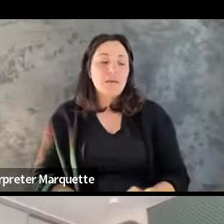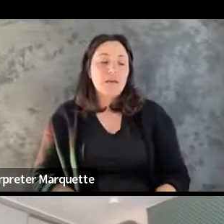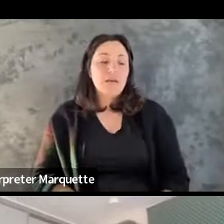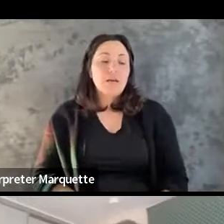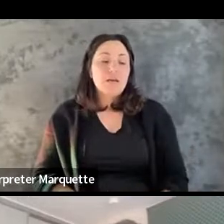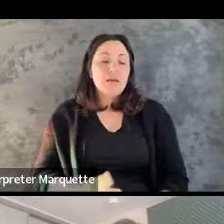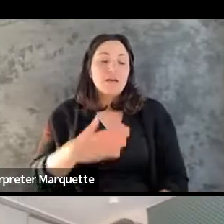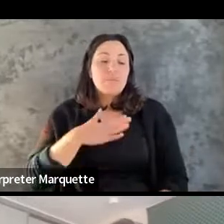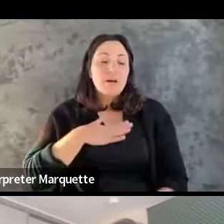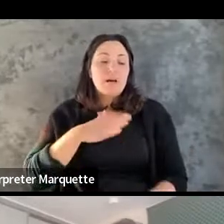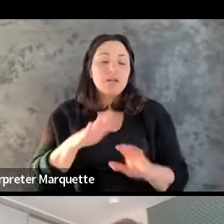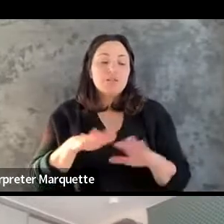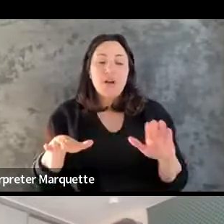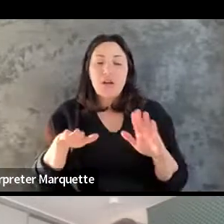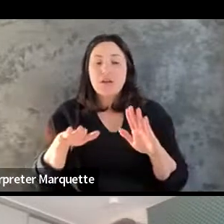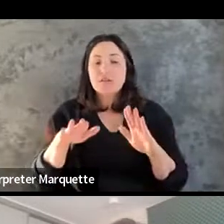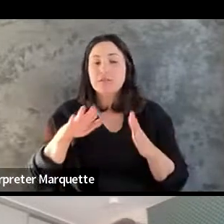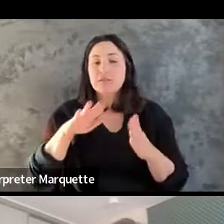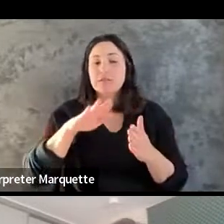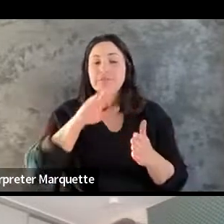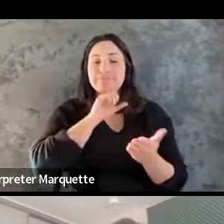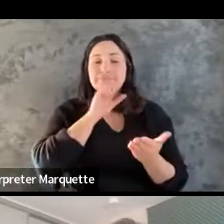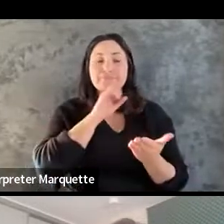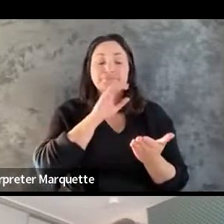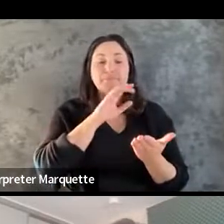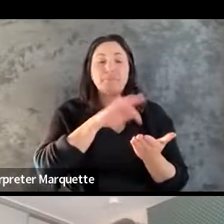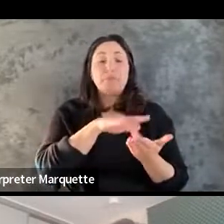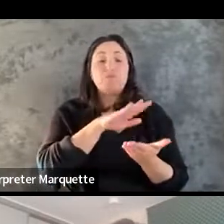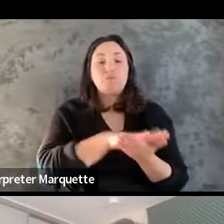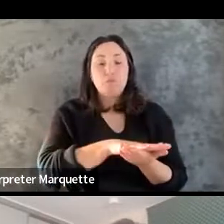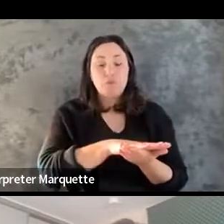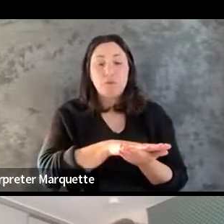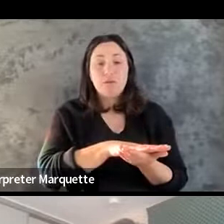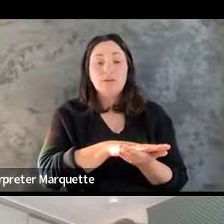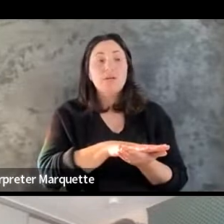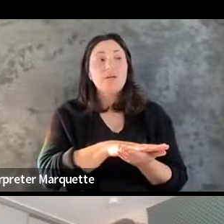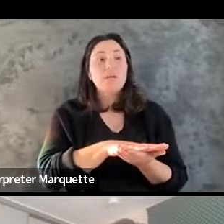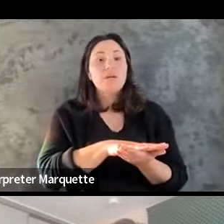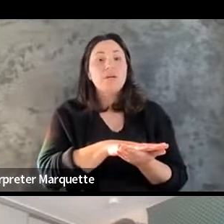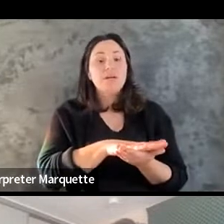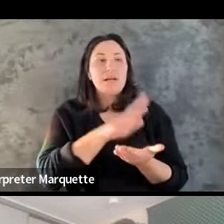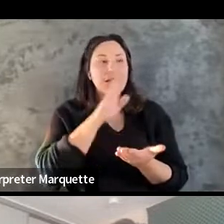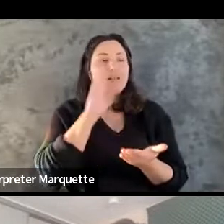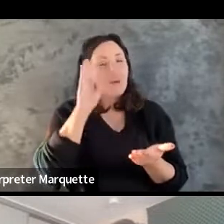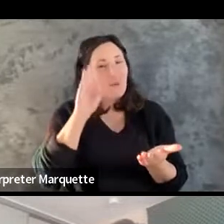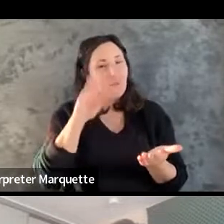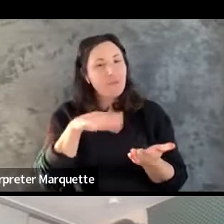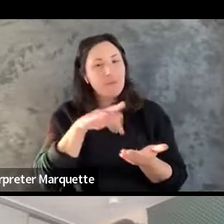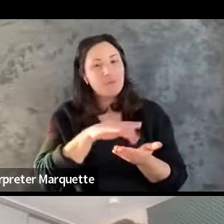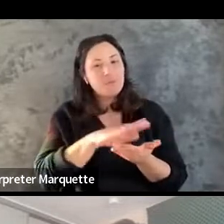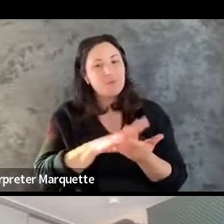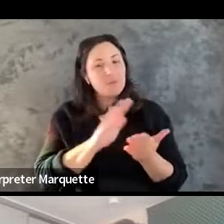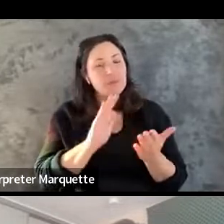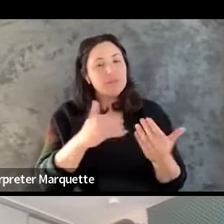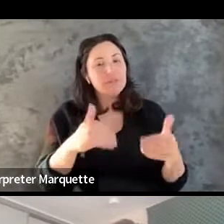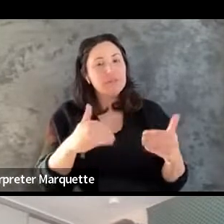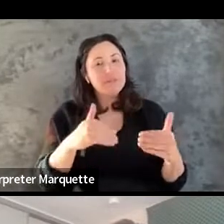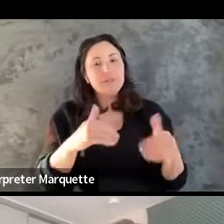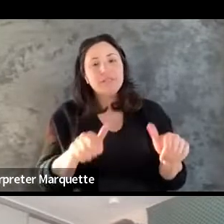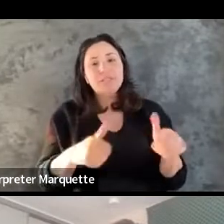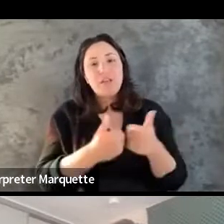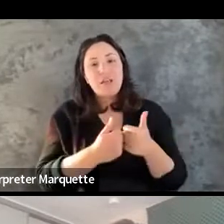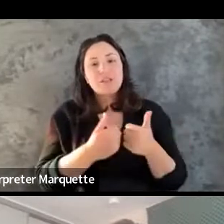child, and I know that there's, middle school is challenging, but I was